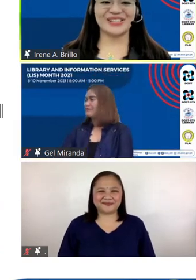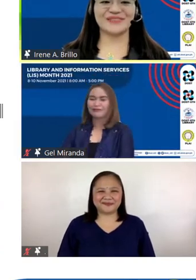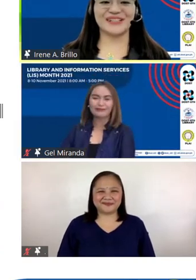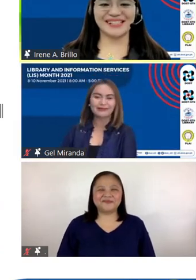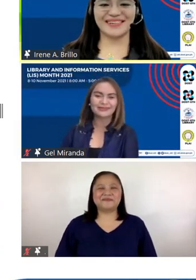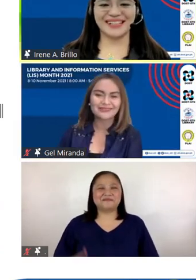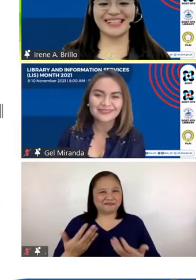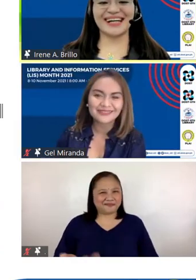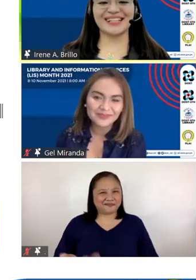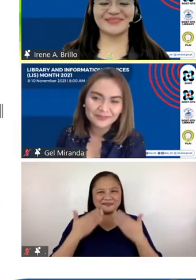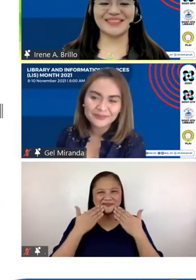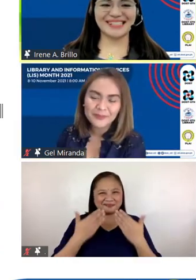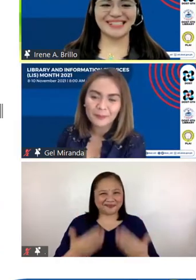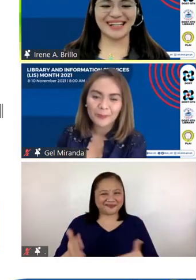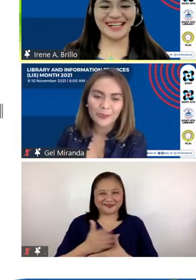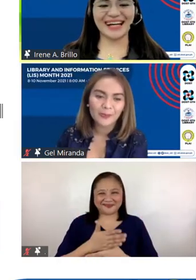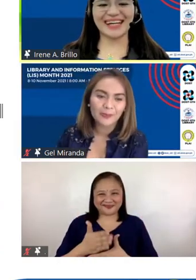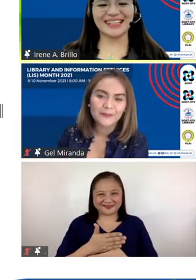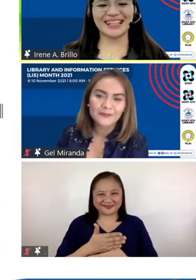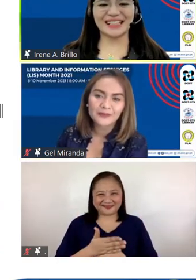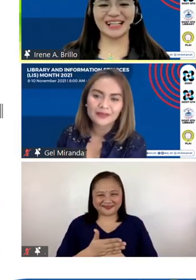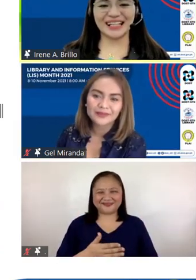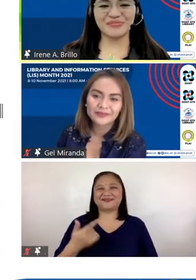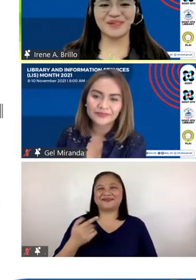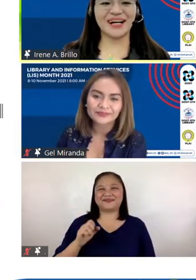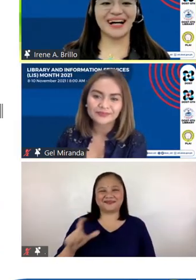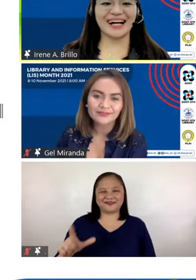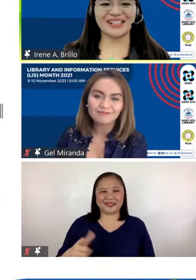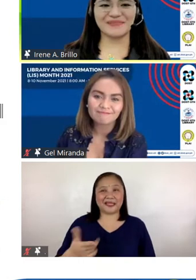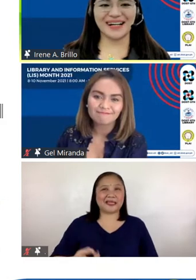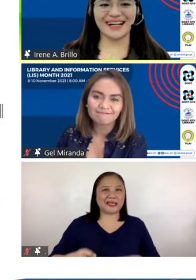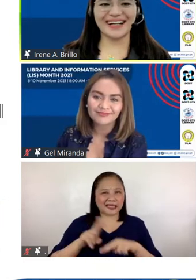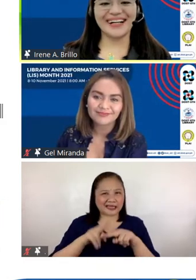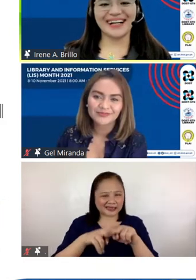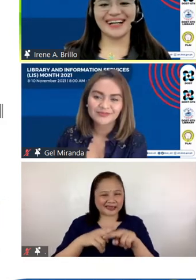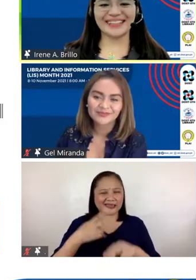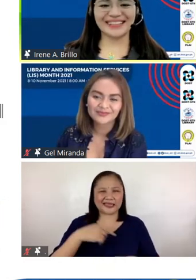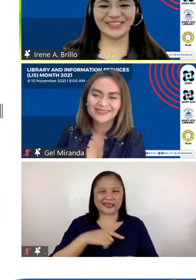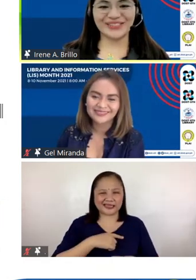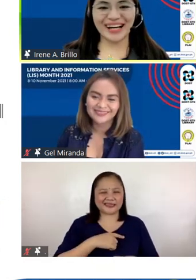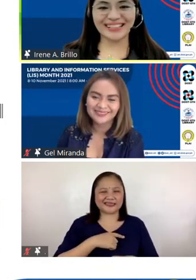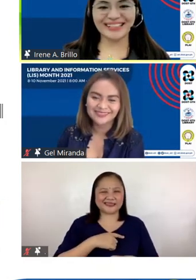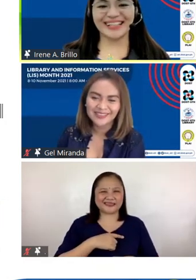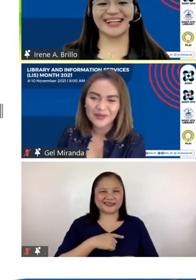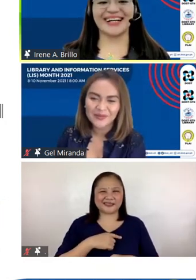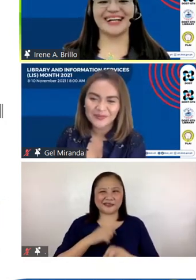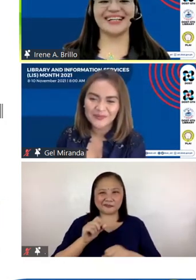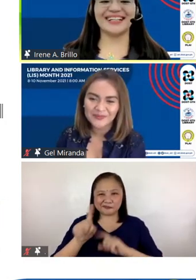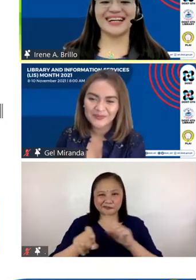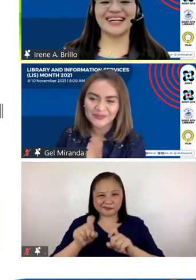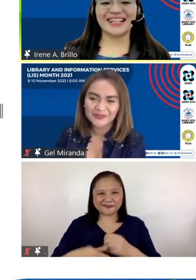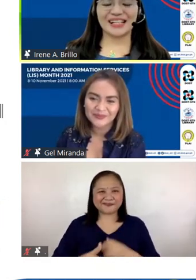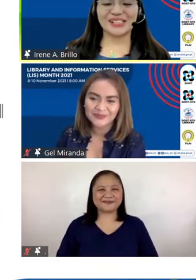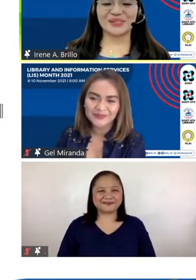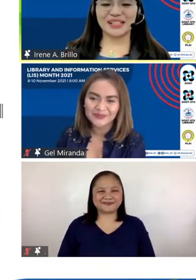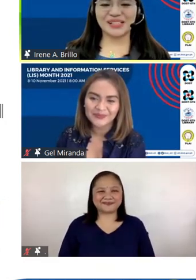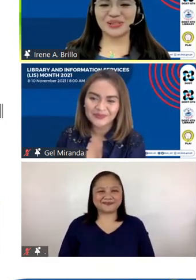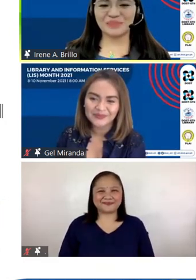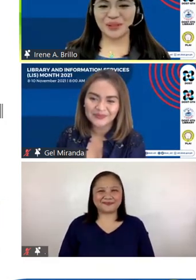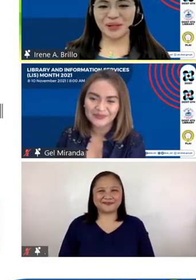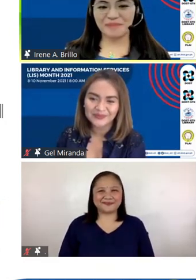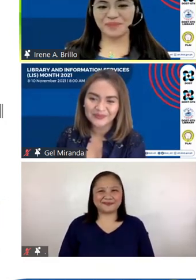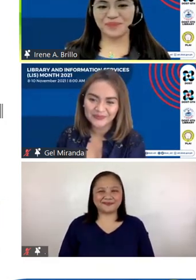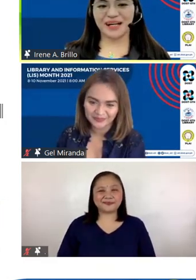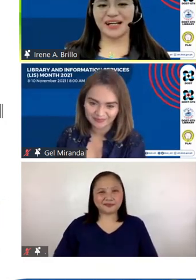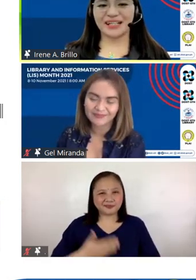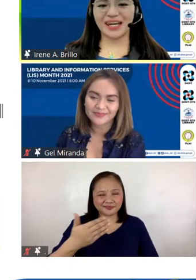Ayan, thank you for sharing that, Ms. Jill. Ayan, nadagdagan na po ang ating mga katanungan. Ayan. Next question